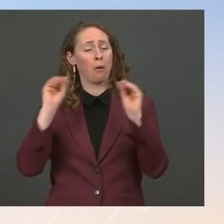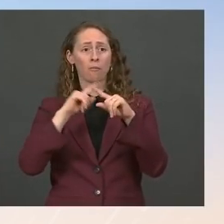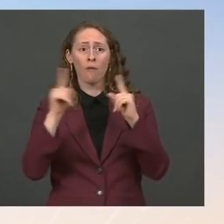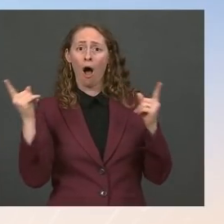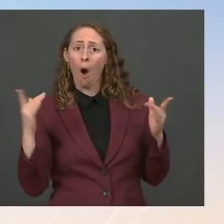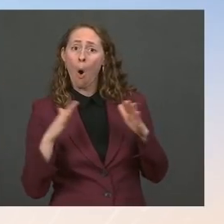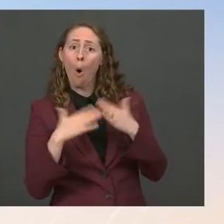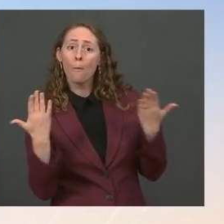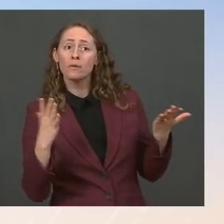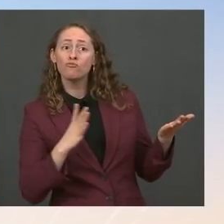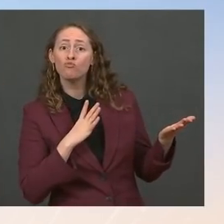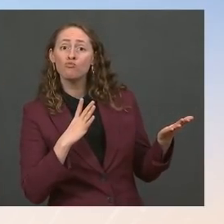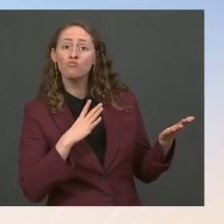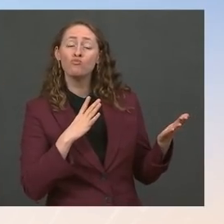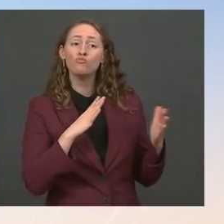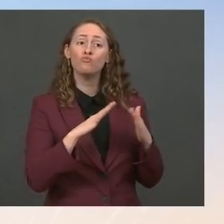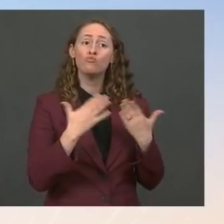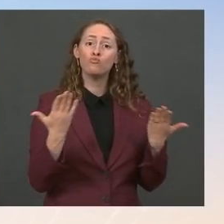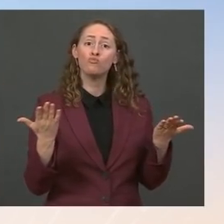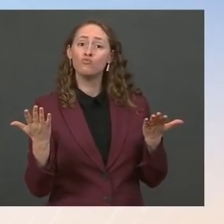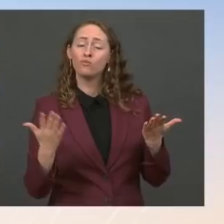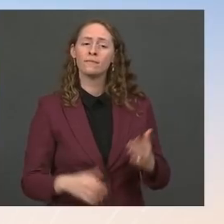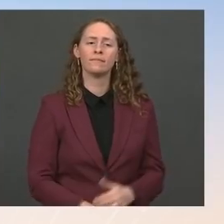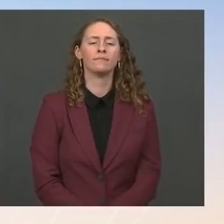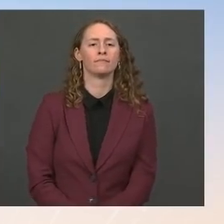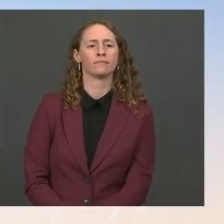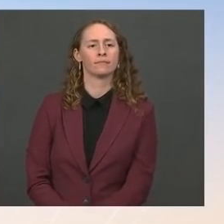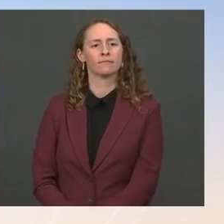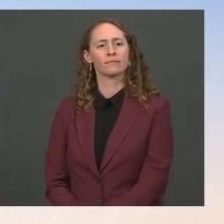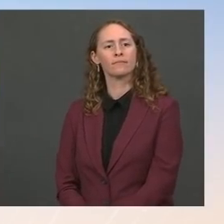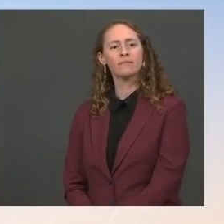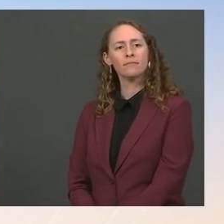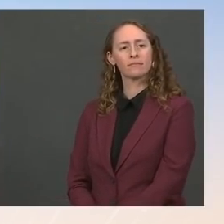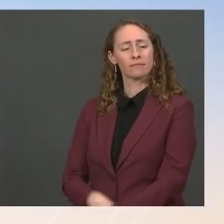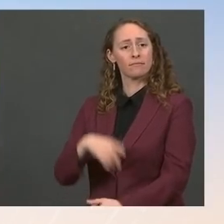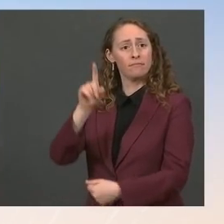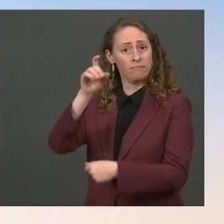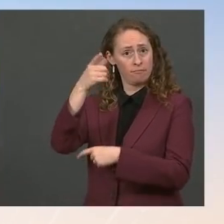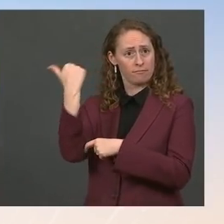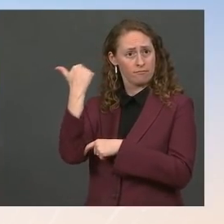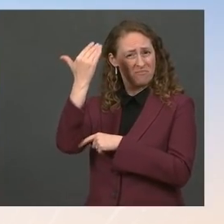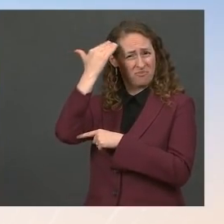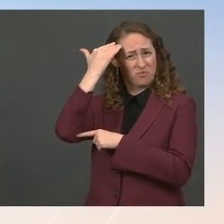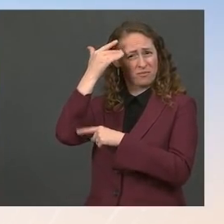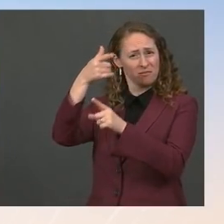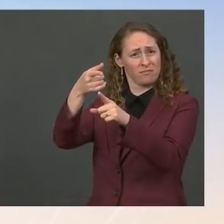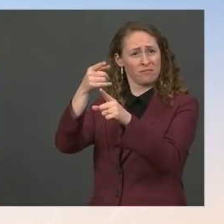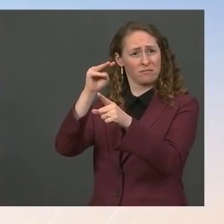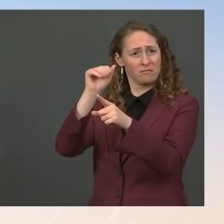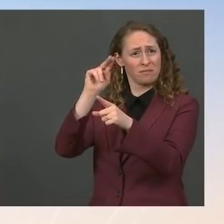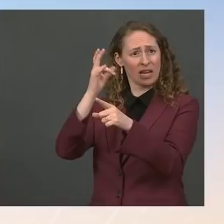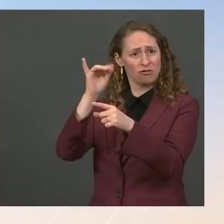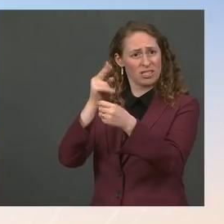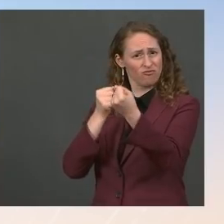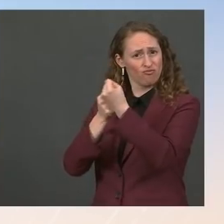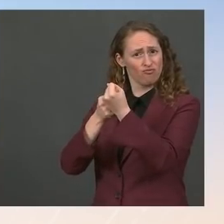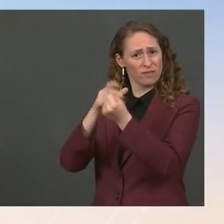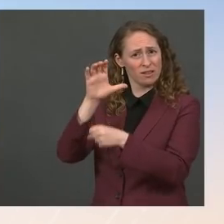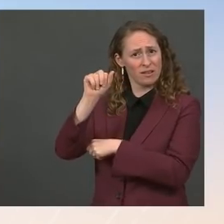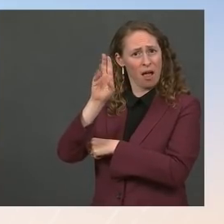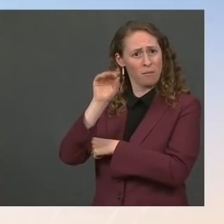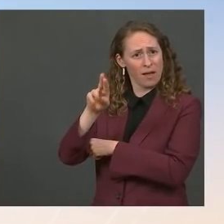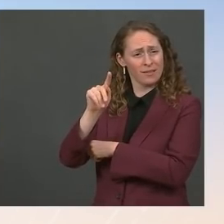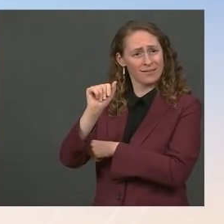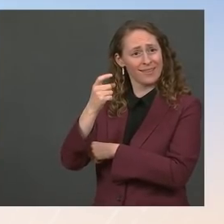terms of what's in the infrastructure bill. My second question is, does he know whether Joe Manchin would support a carbon tax? We will let Senator